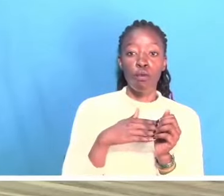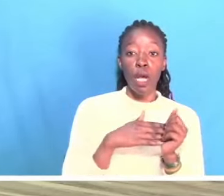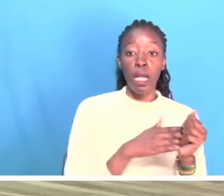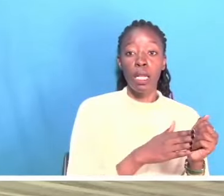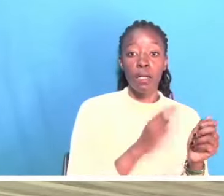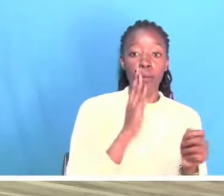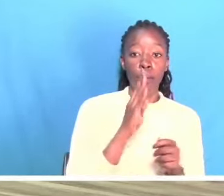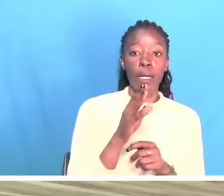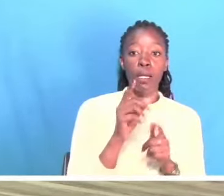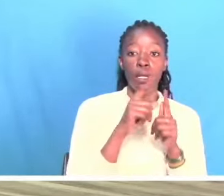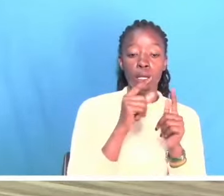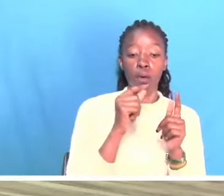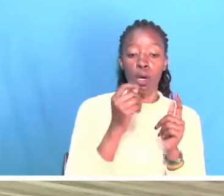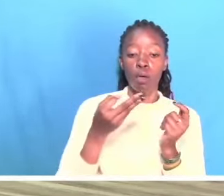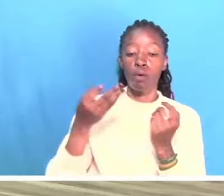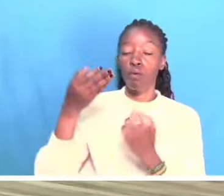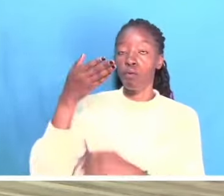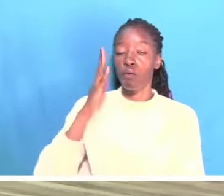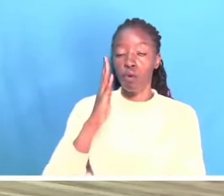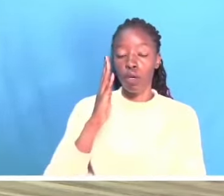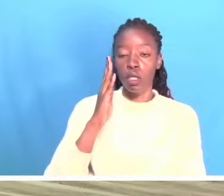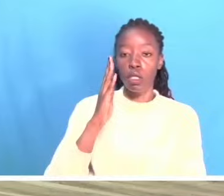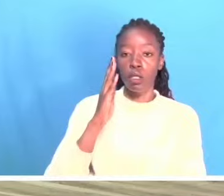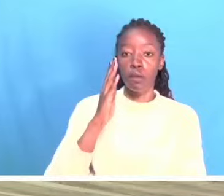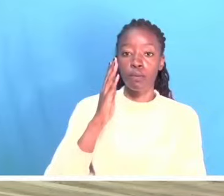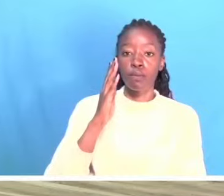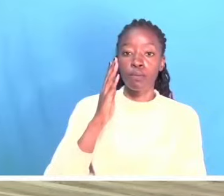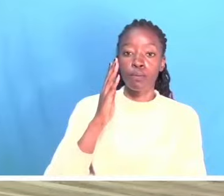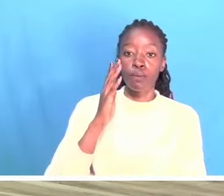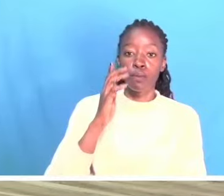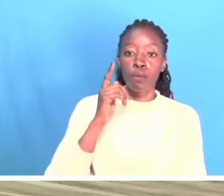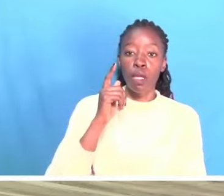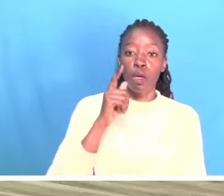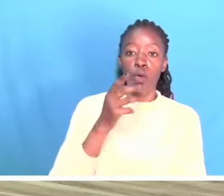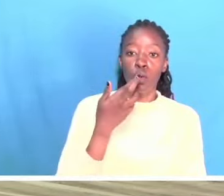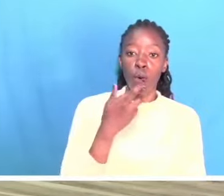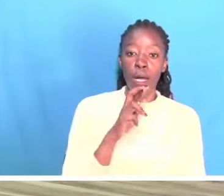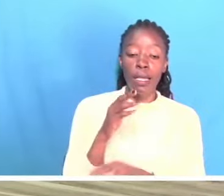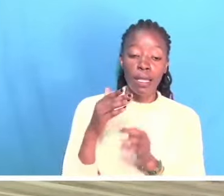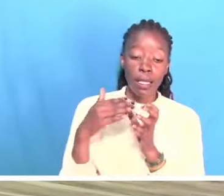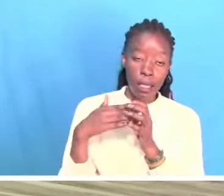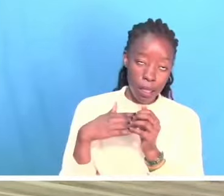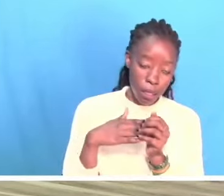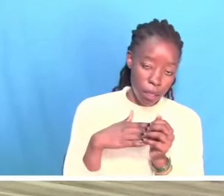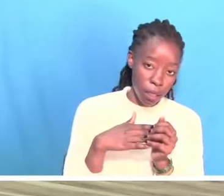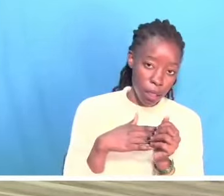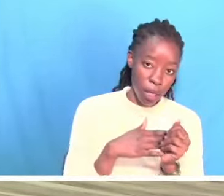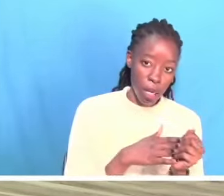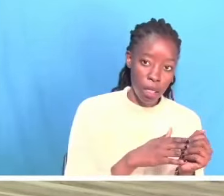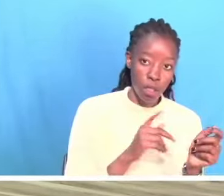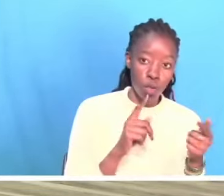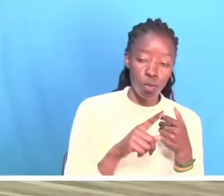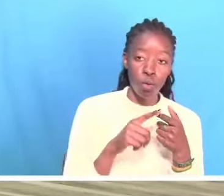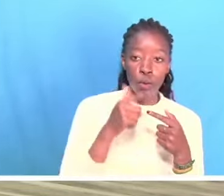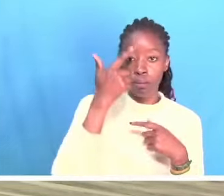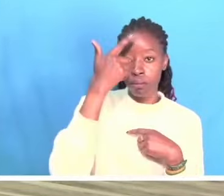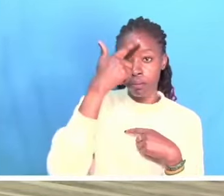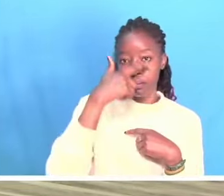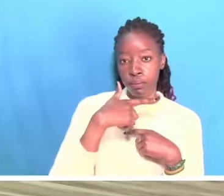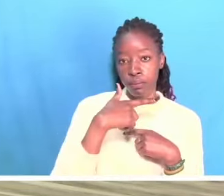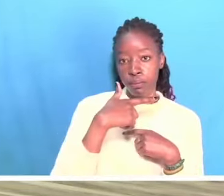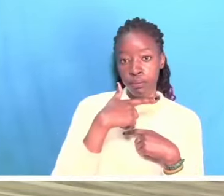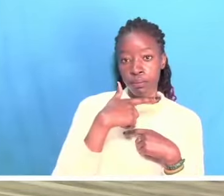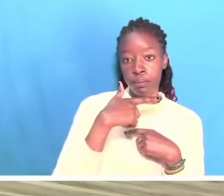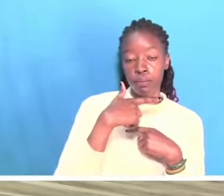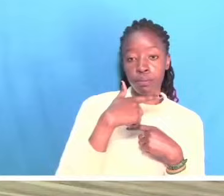says, you are convicted and convinced that you are a guide to the blind. Because we are the ones who sing, God take